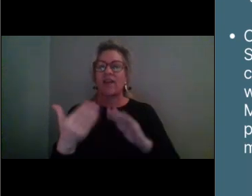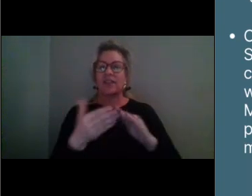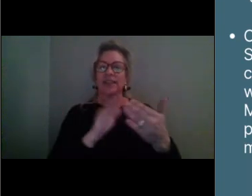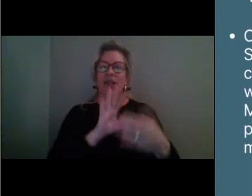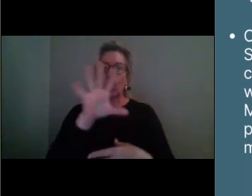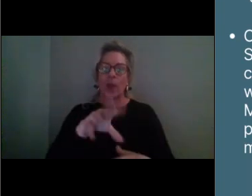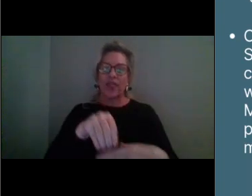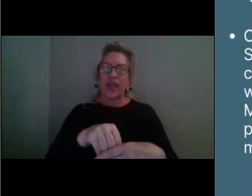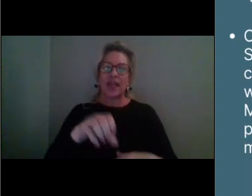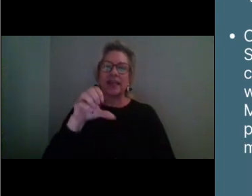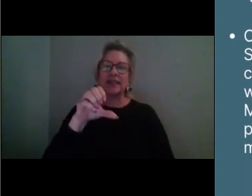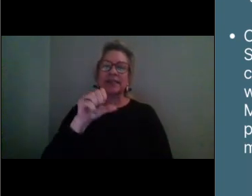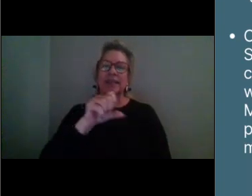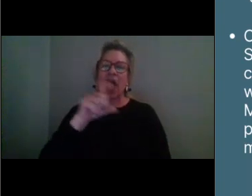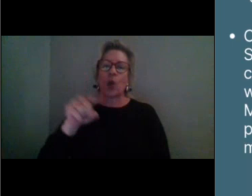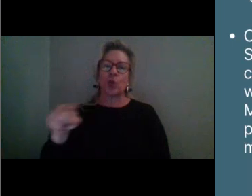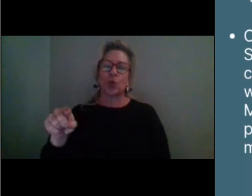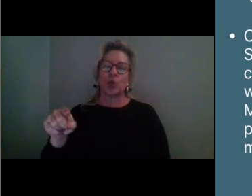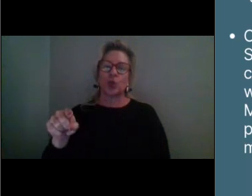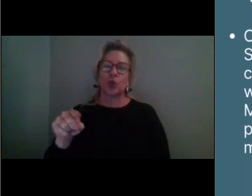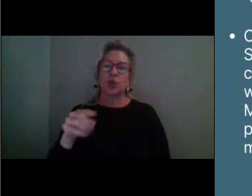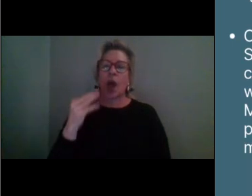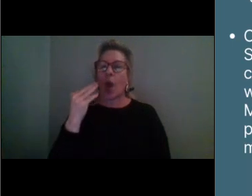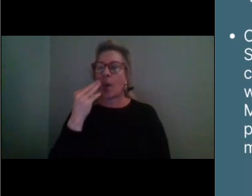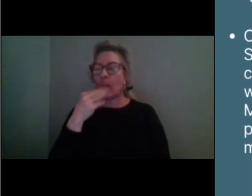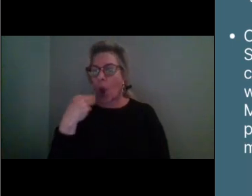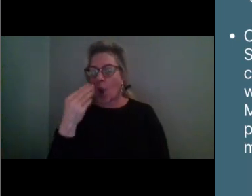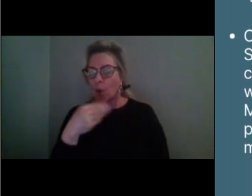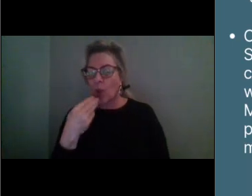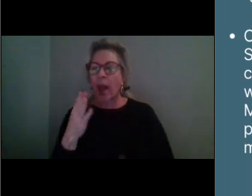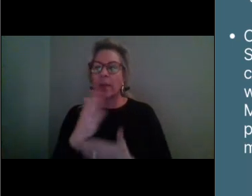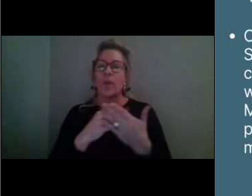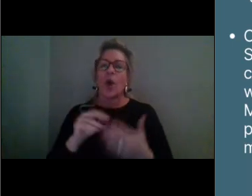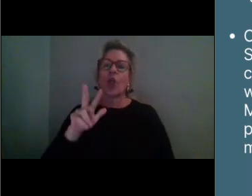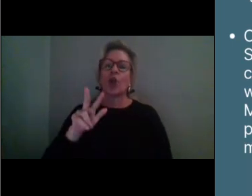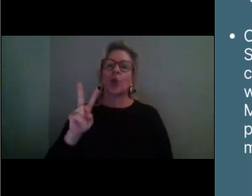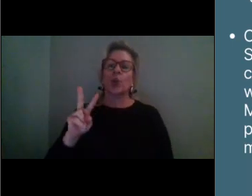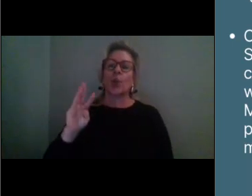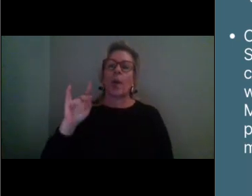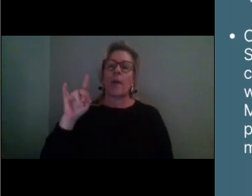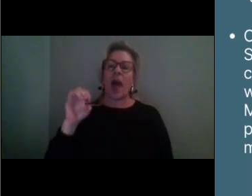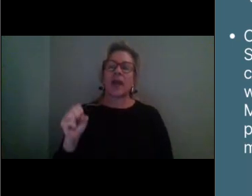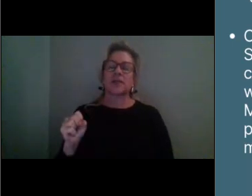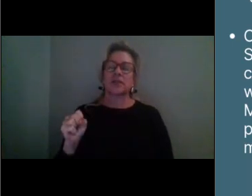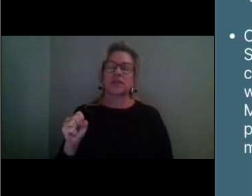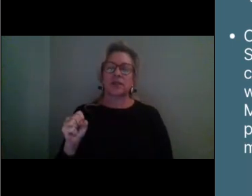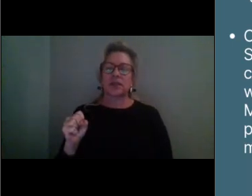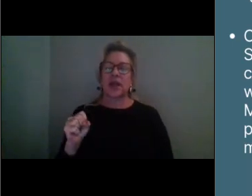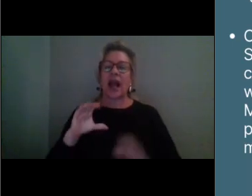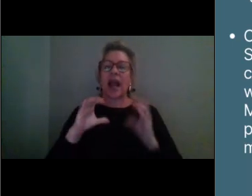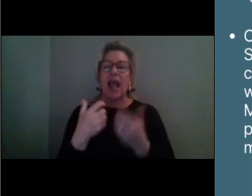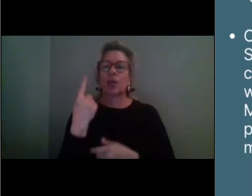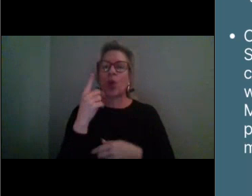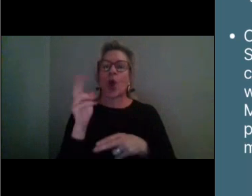Cruz County to cities in Monterey County and be part of a 32-mile Class 1 multi-use